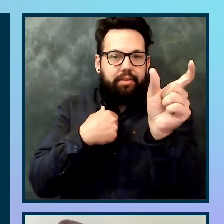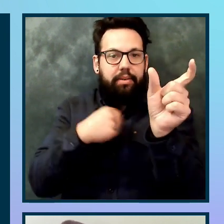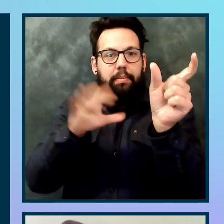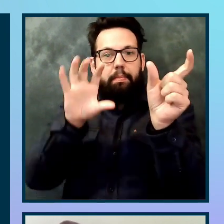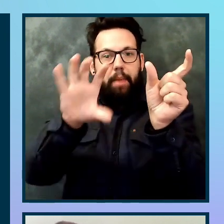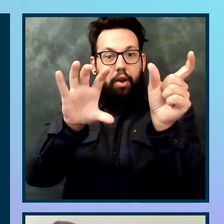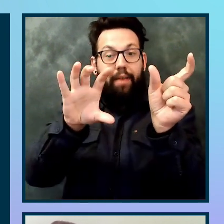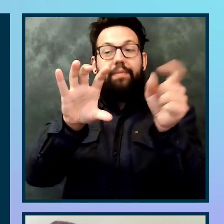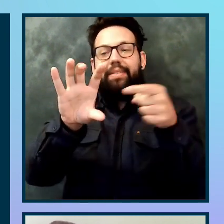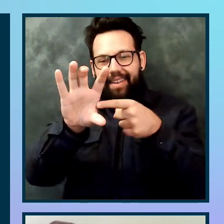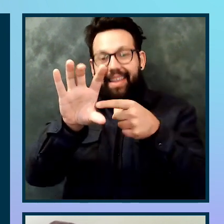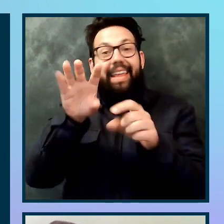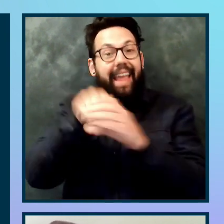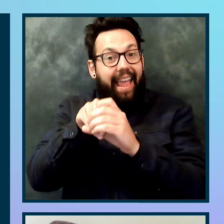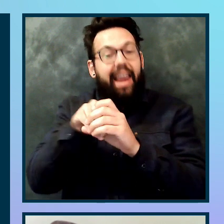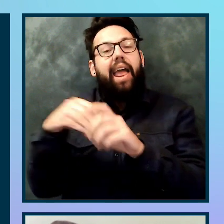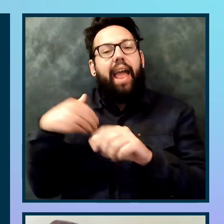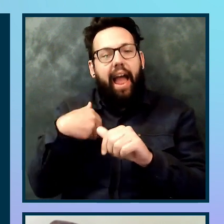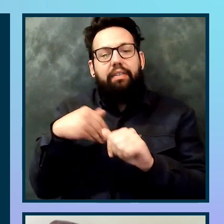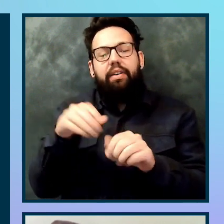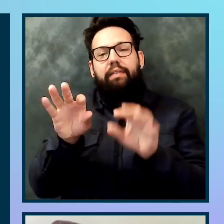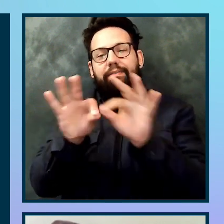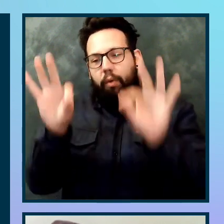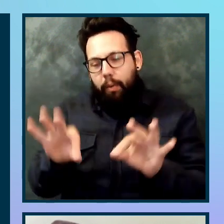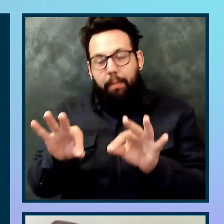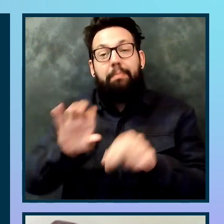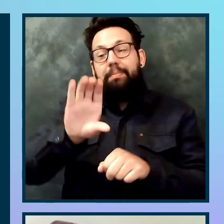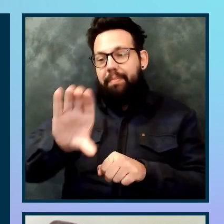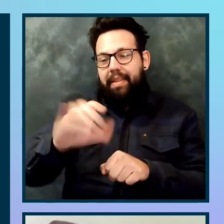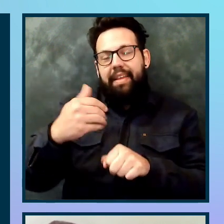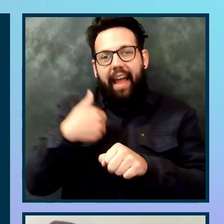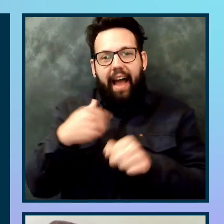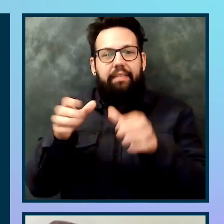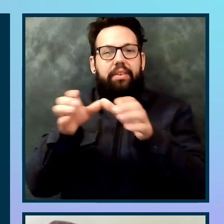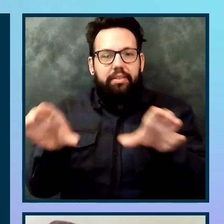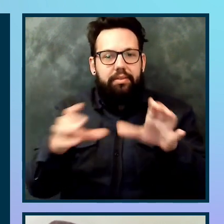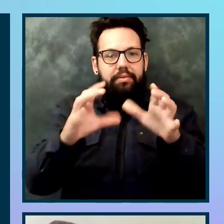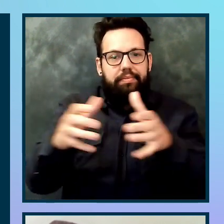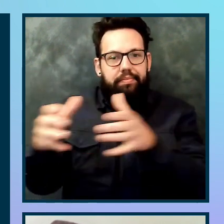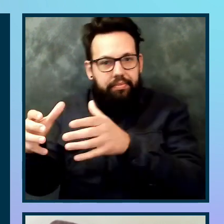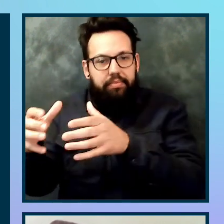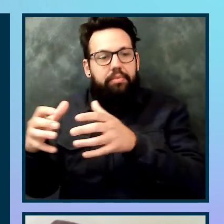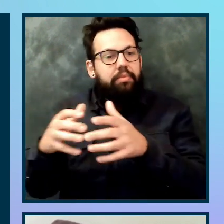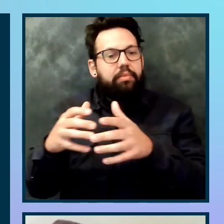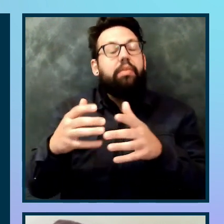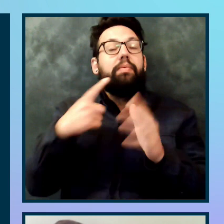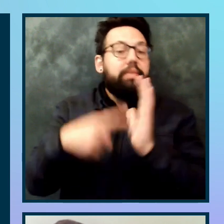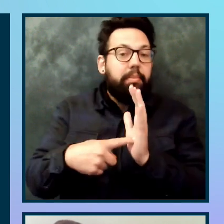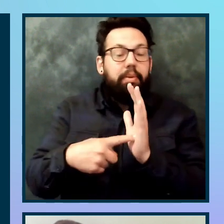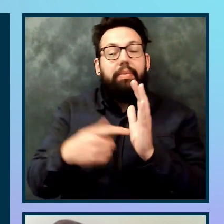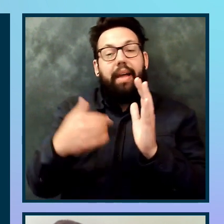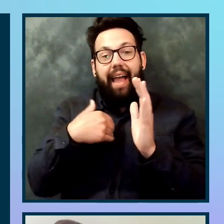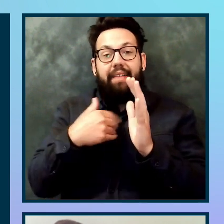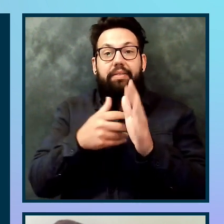form, we have different groups, and the group corresponds to the field set that we described earlier. So we can see here, add a custom logo is the group name. And